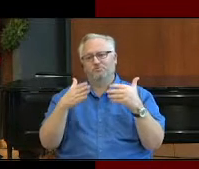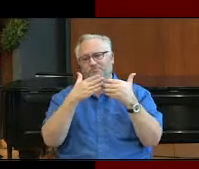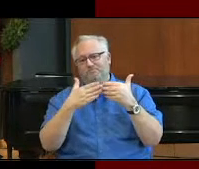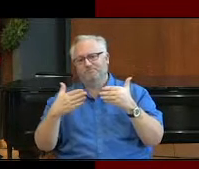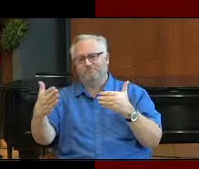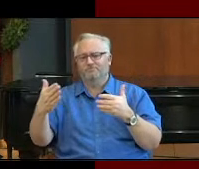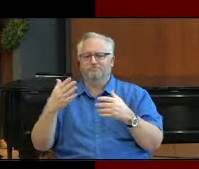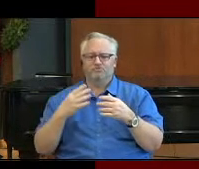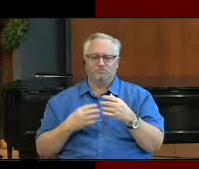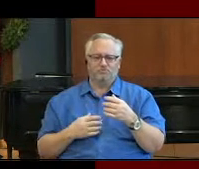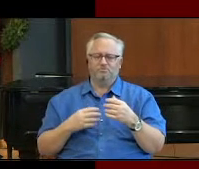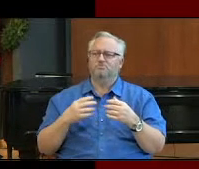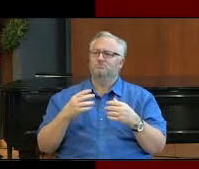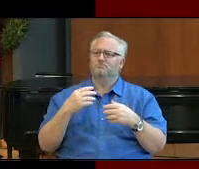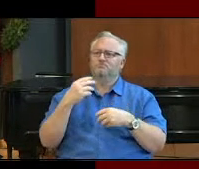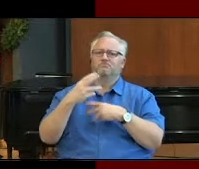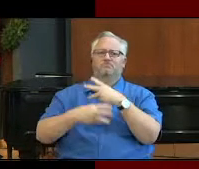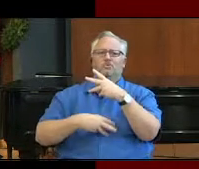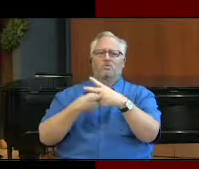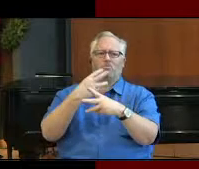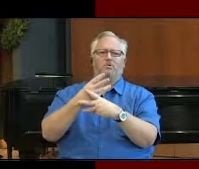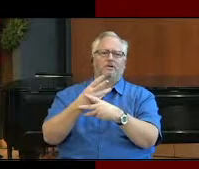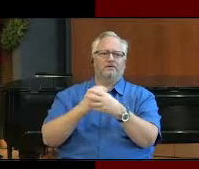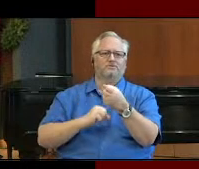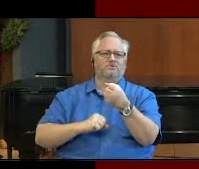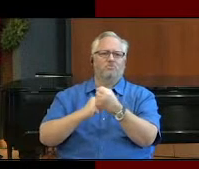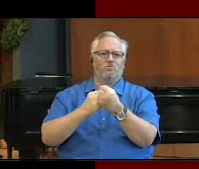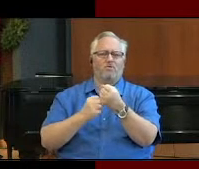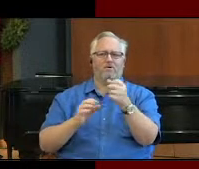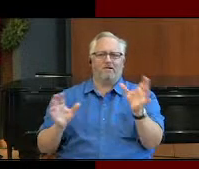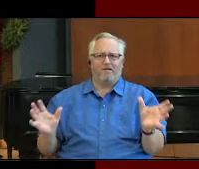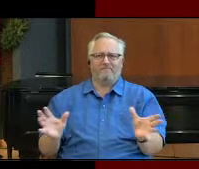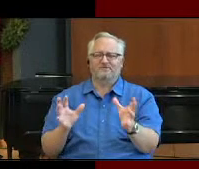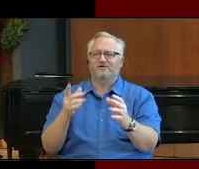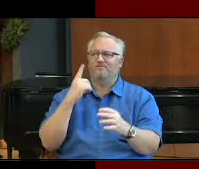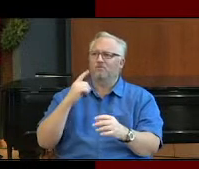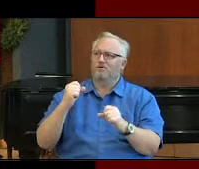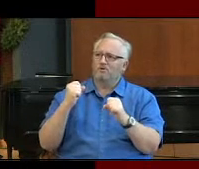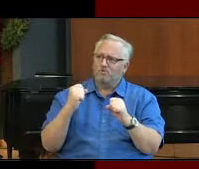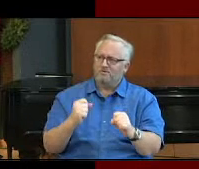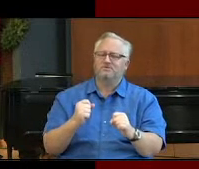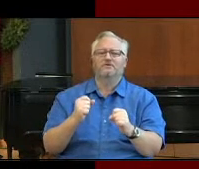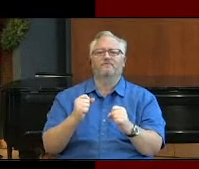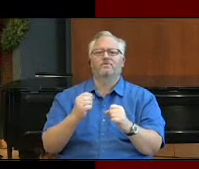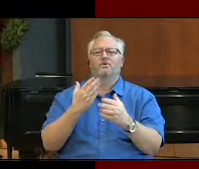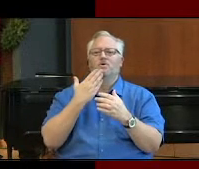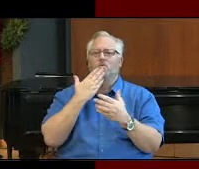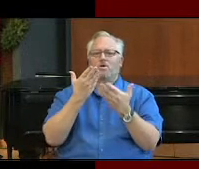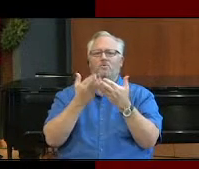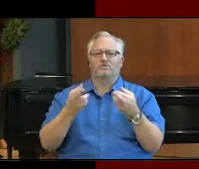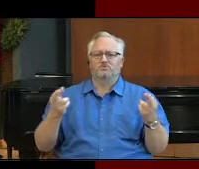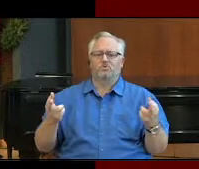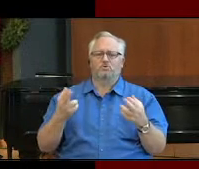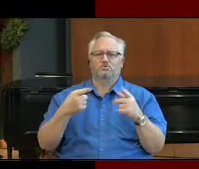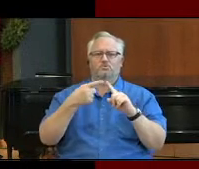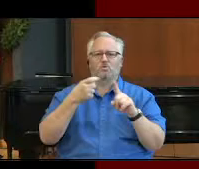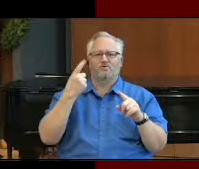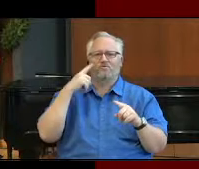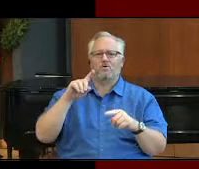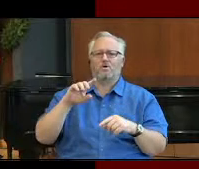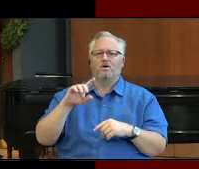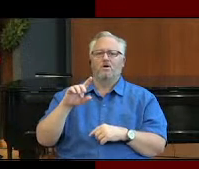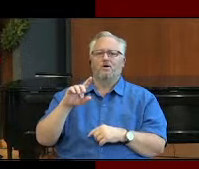our advocacy to counter the very aggressive and well-resourced forces of autocratic